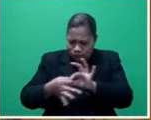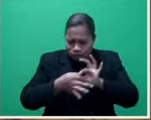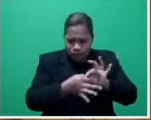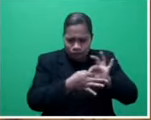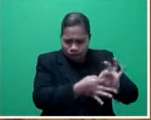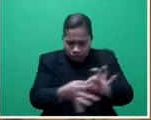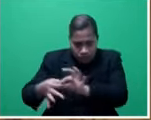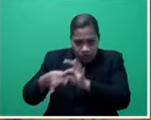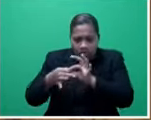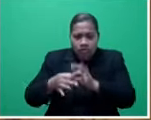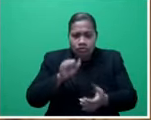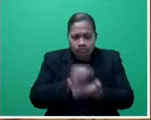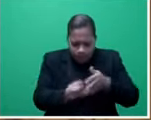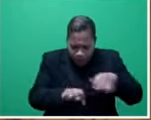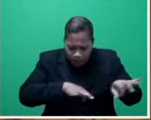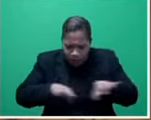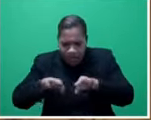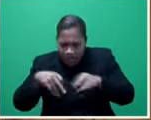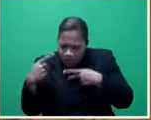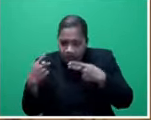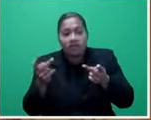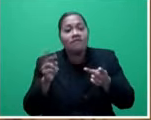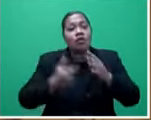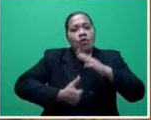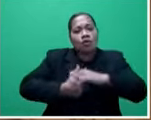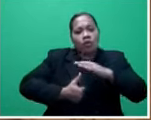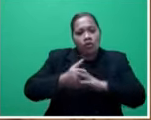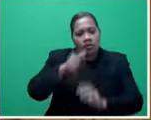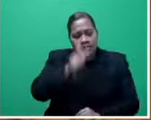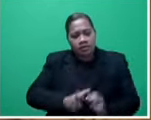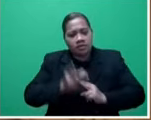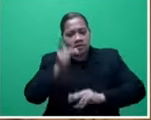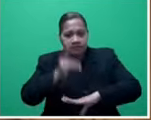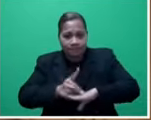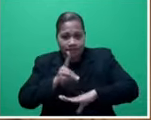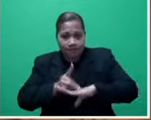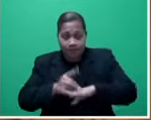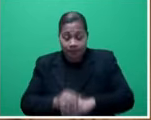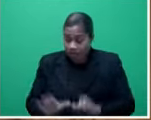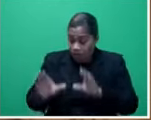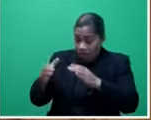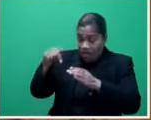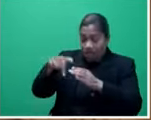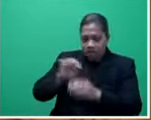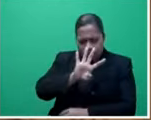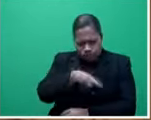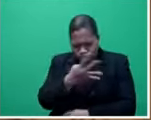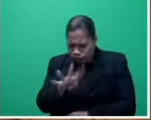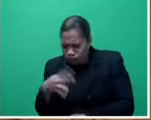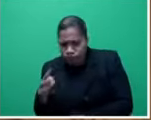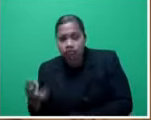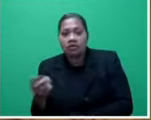the provision of accessibility for persons with disabilities. This committee scrutinized 5 main key